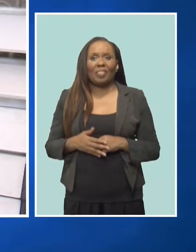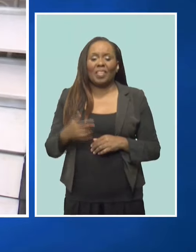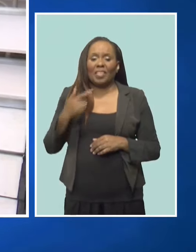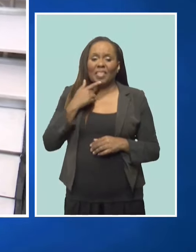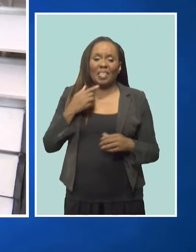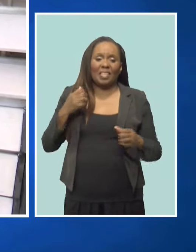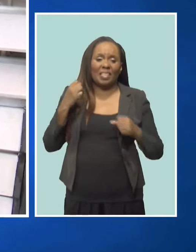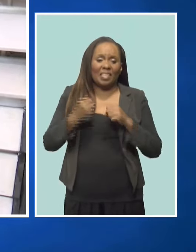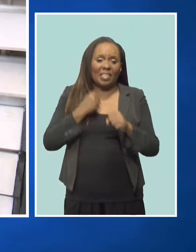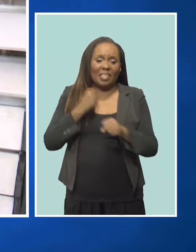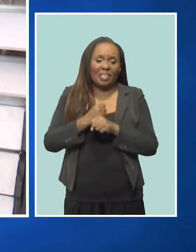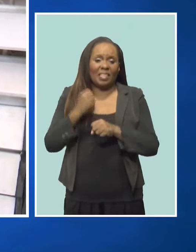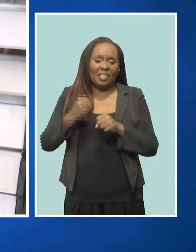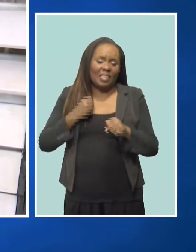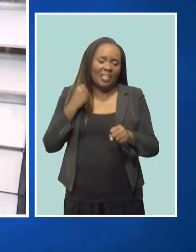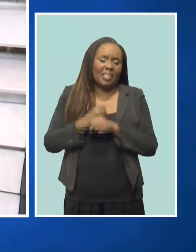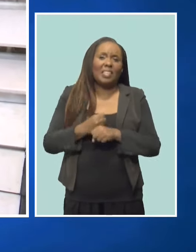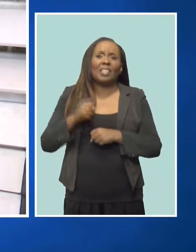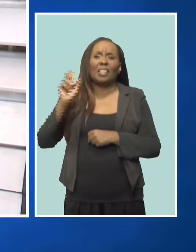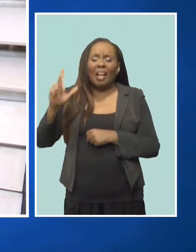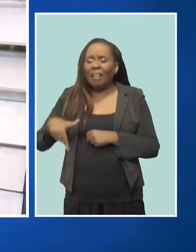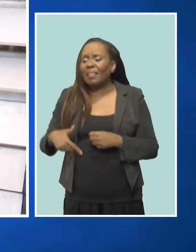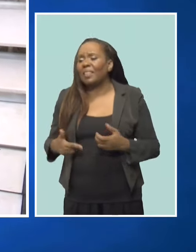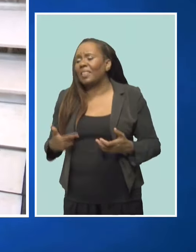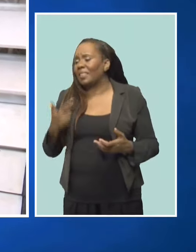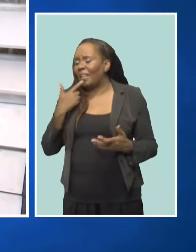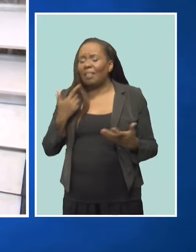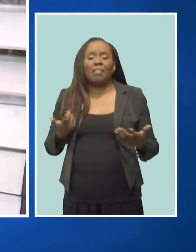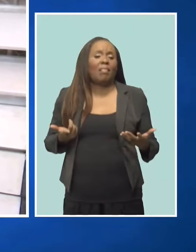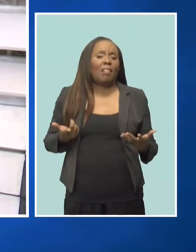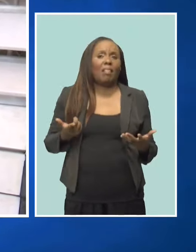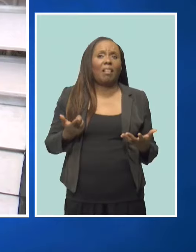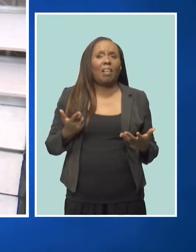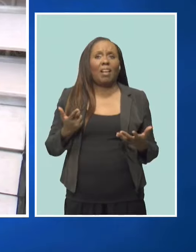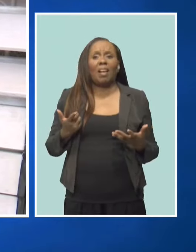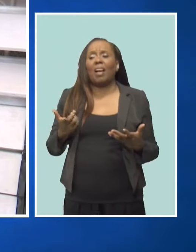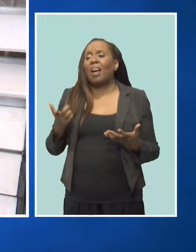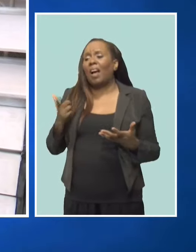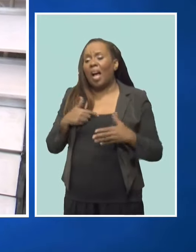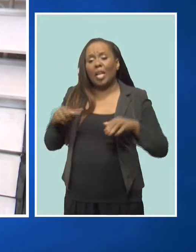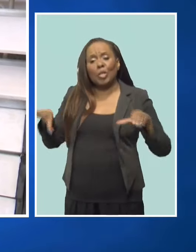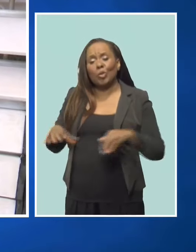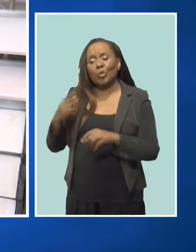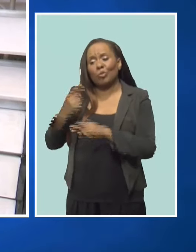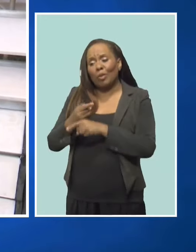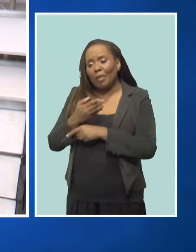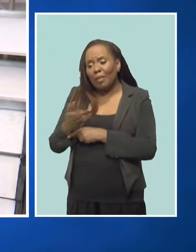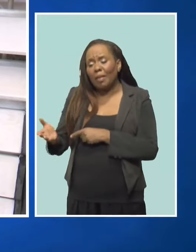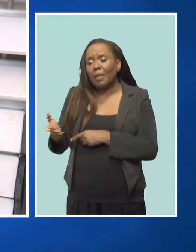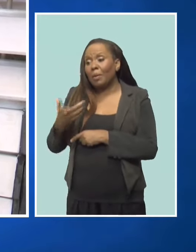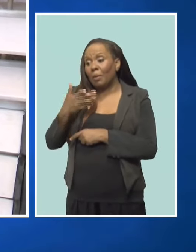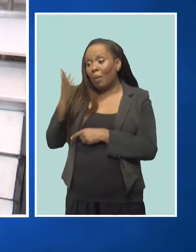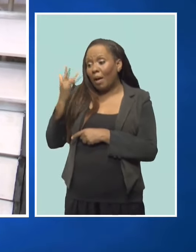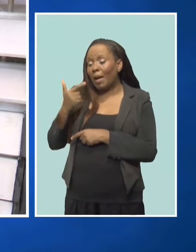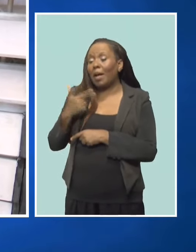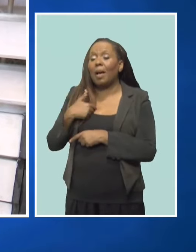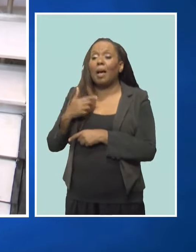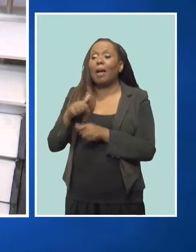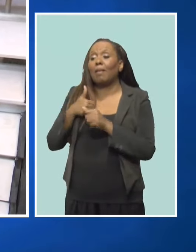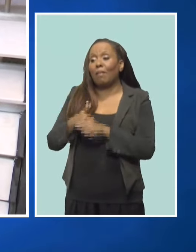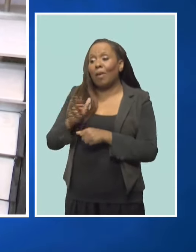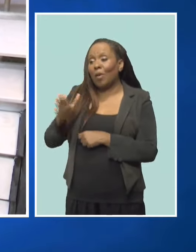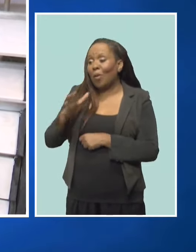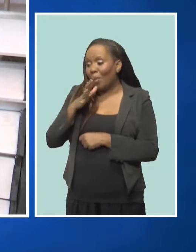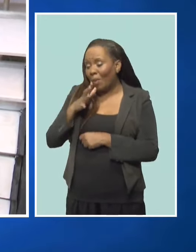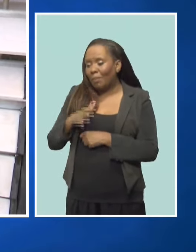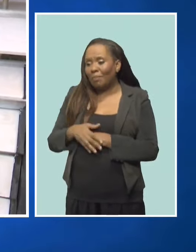years later, they say to me, I do this because I saw your mum do it, or I spoke to your mum. I never saw when they were speaking to my